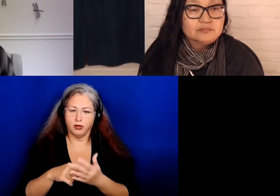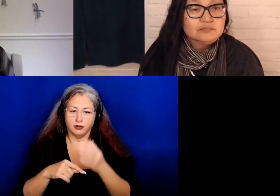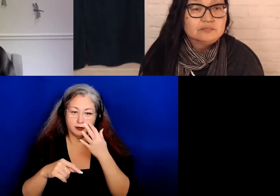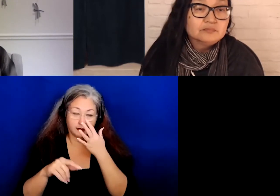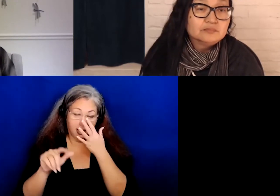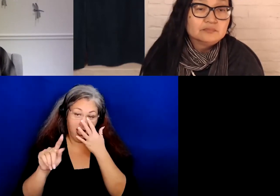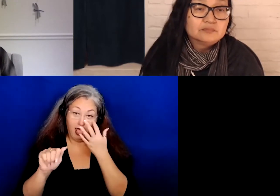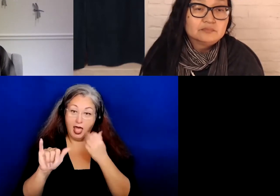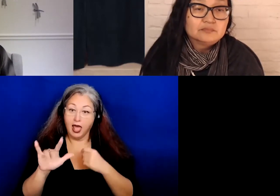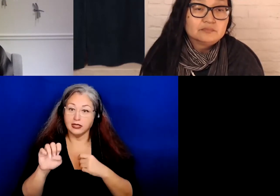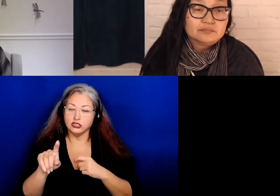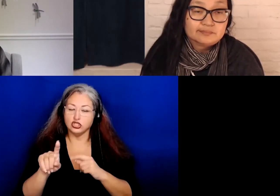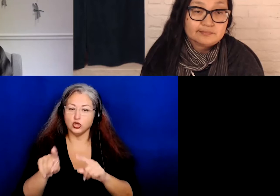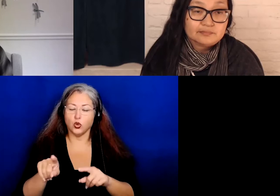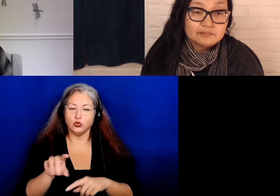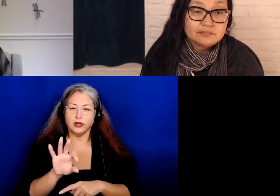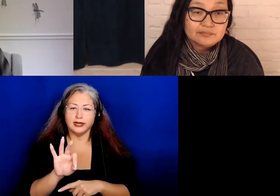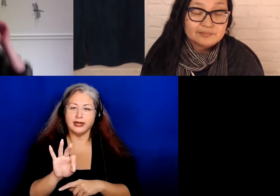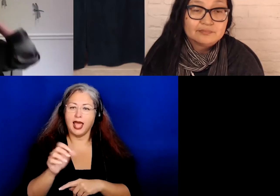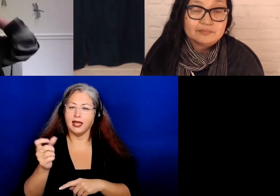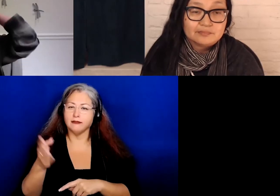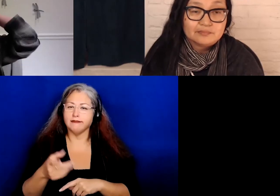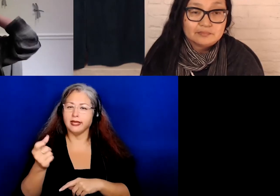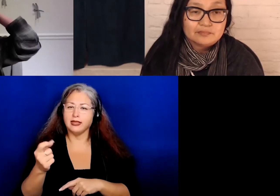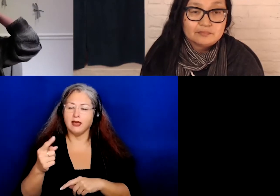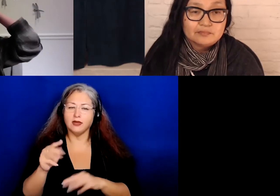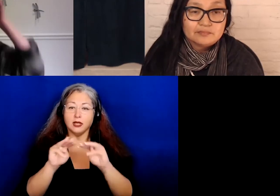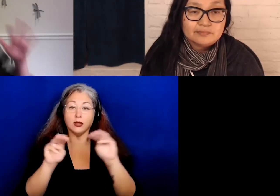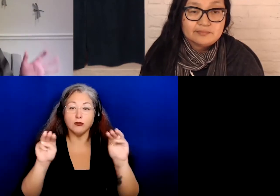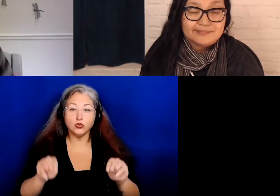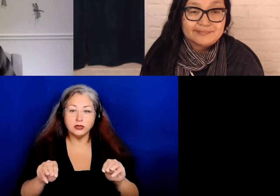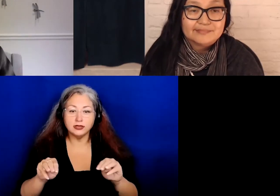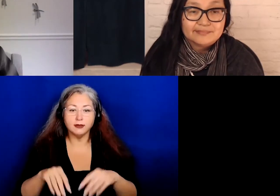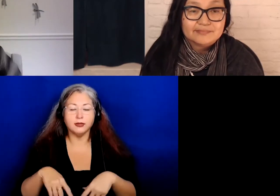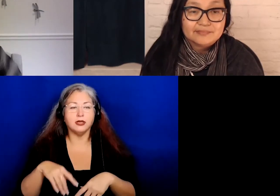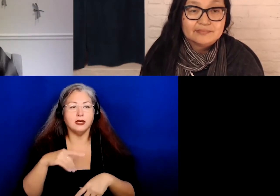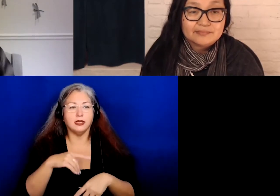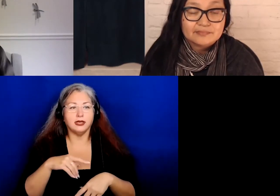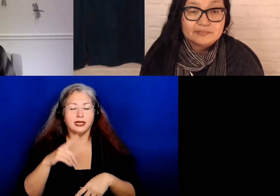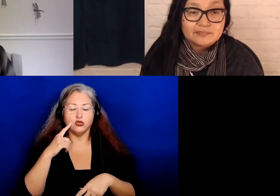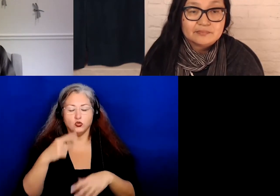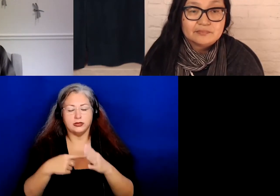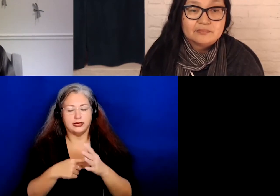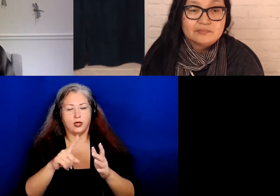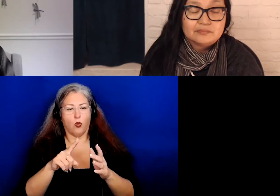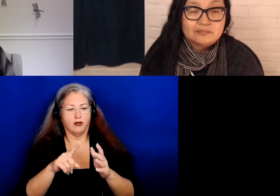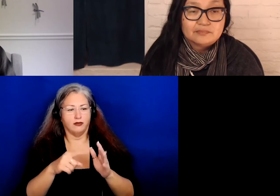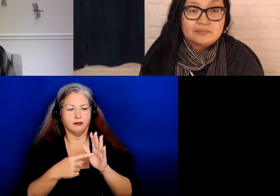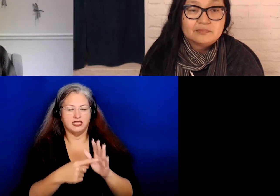where Alice goes to the 9/11 museum and is one of the displays, and